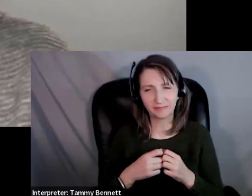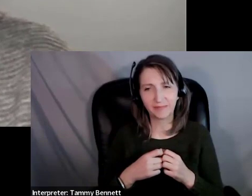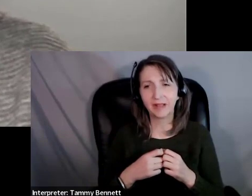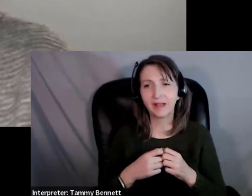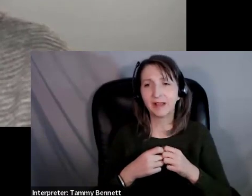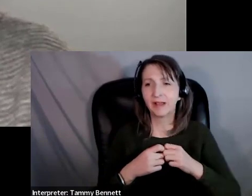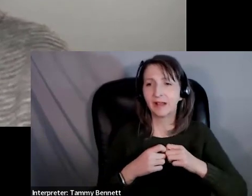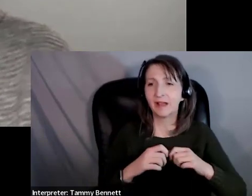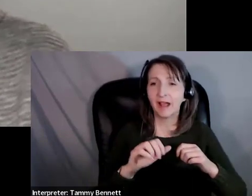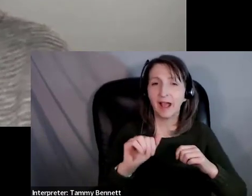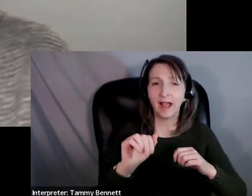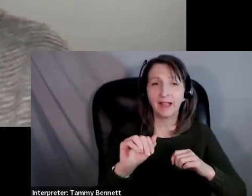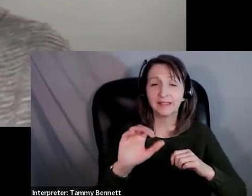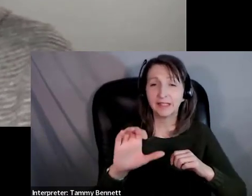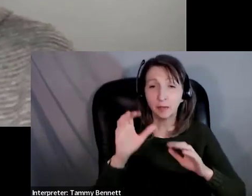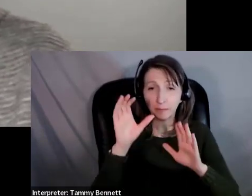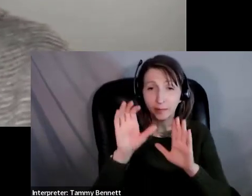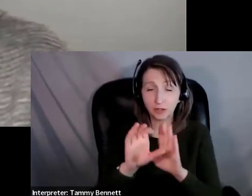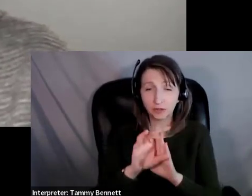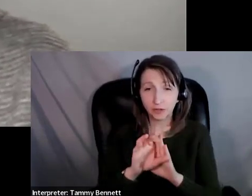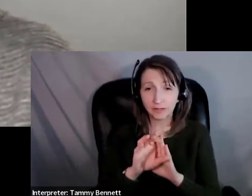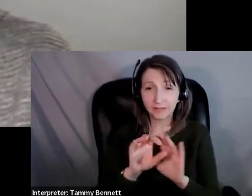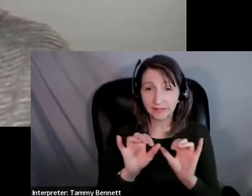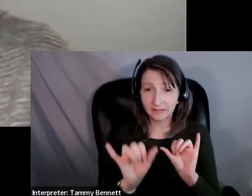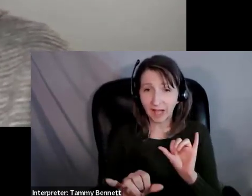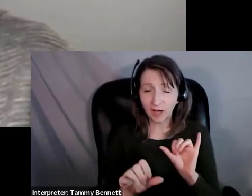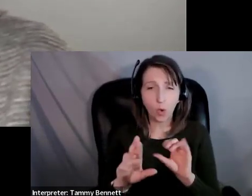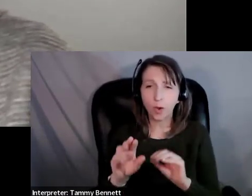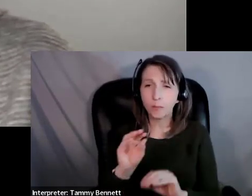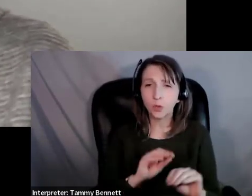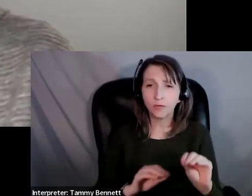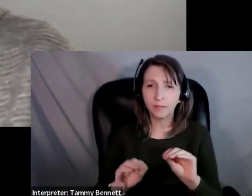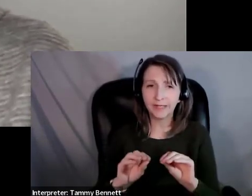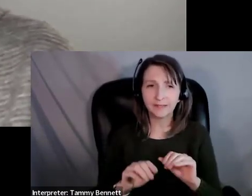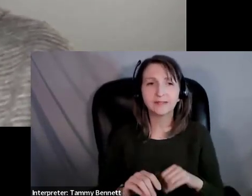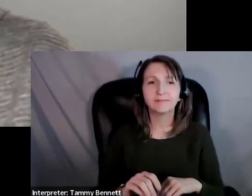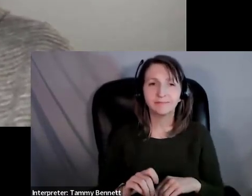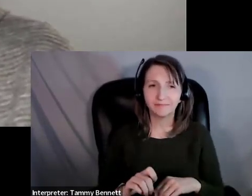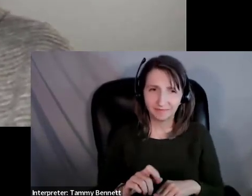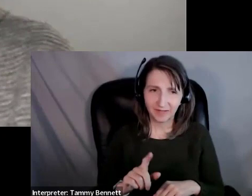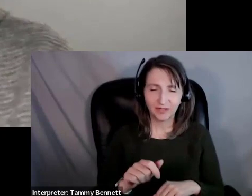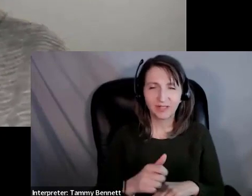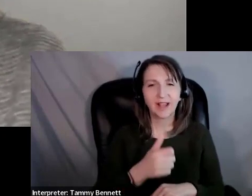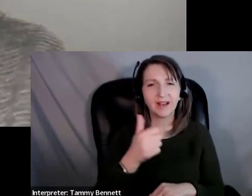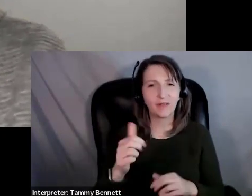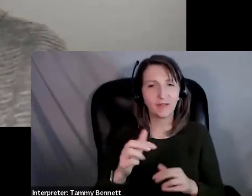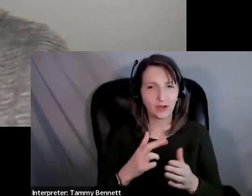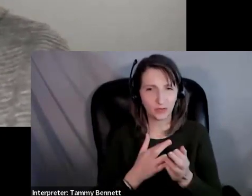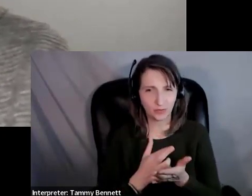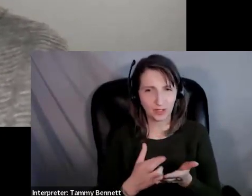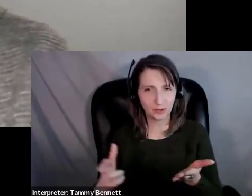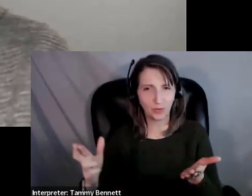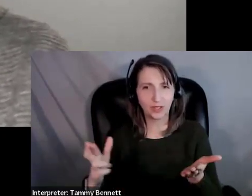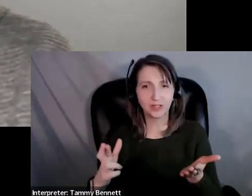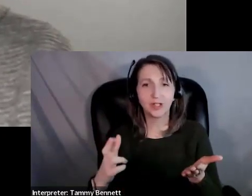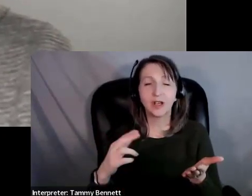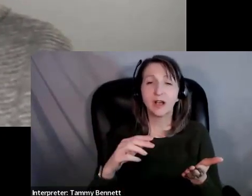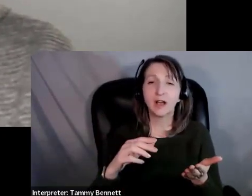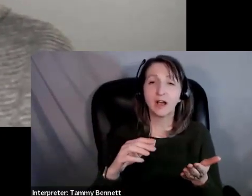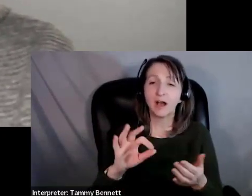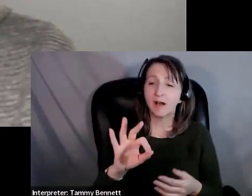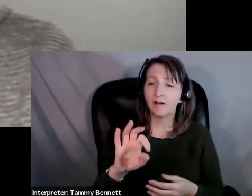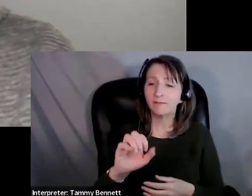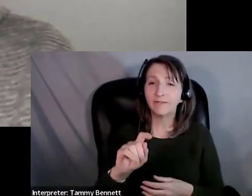gifts to illustrate the movement? So this is something I'm actually creating, um, another resource which language first on is creating a feature matching chart for deaf friendly,